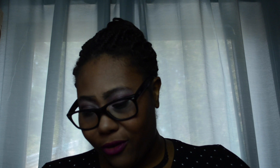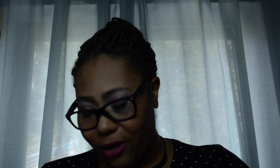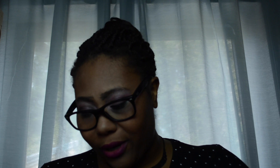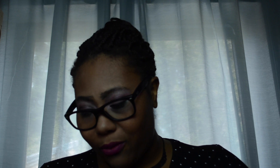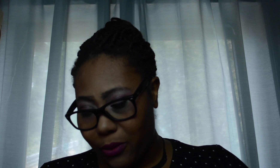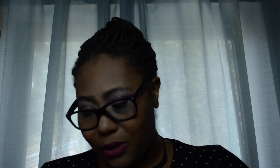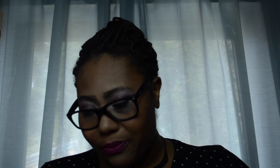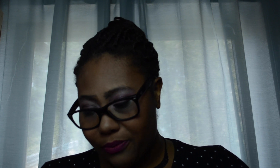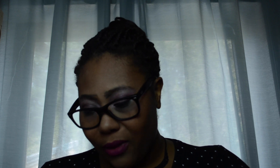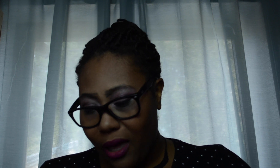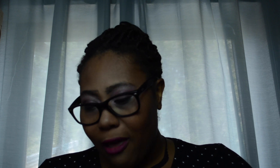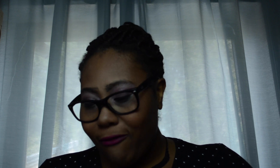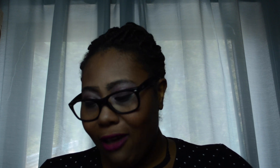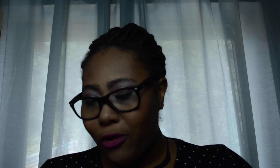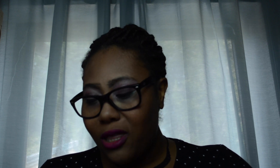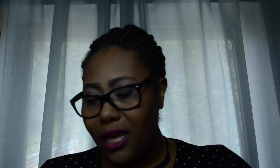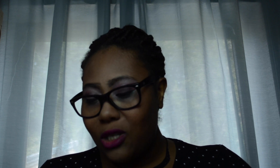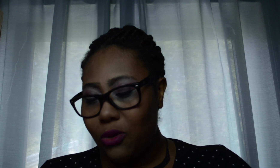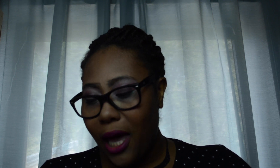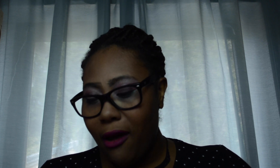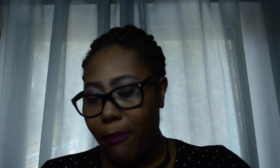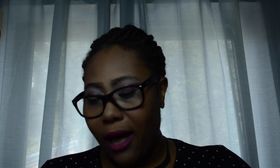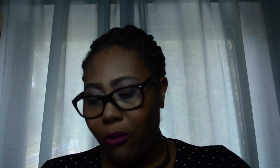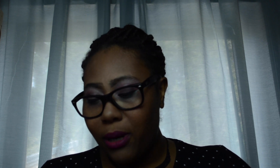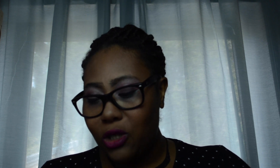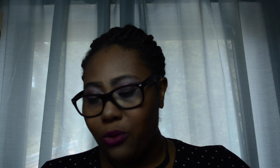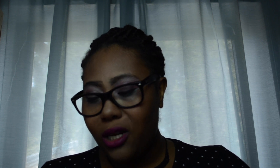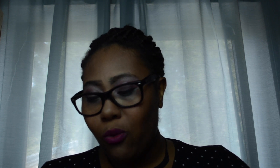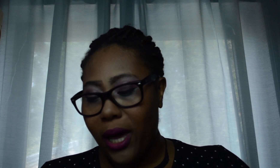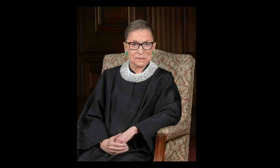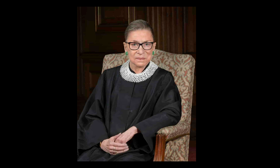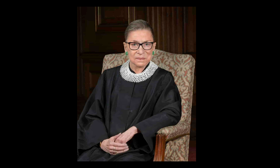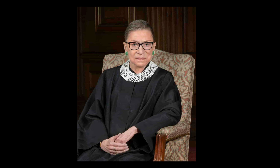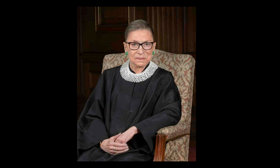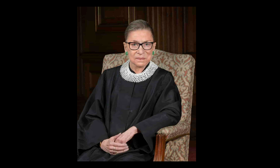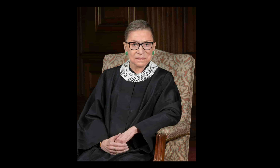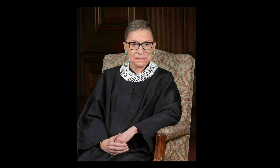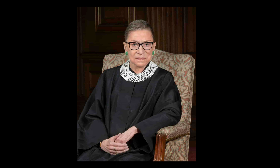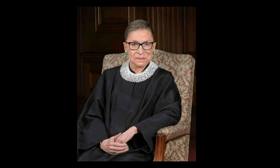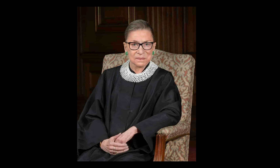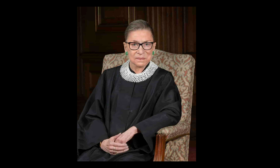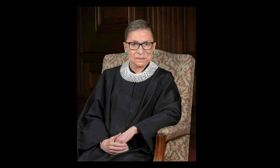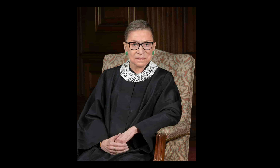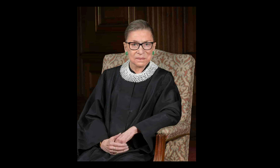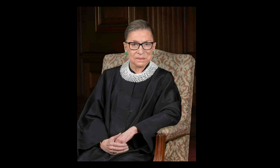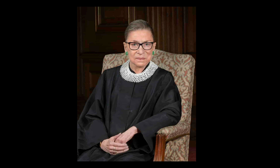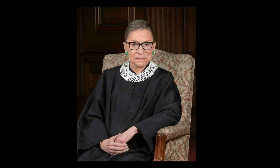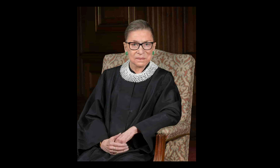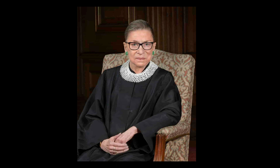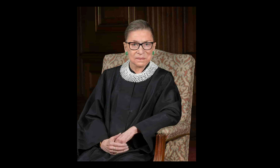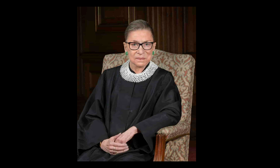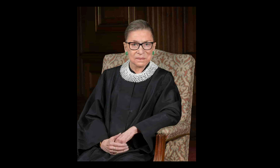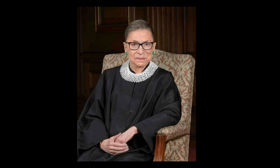see some of her great quotes. Fight for the things you care about, but do it in a way that will lead others to join